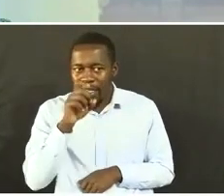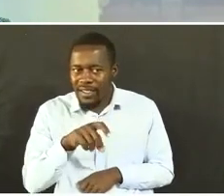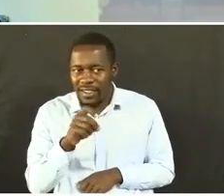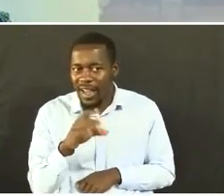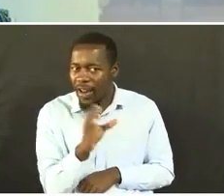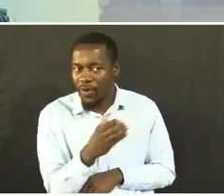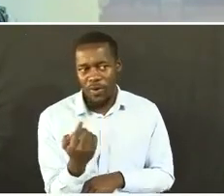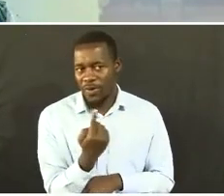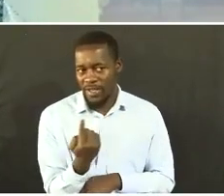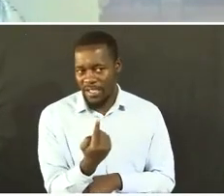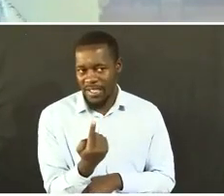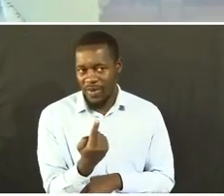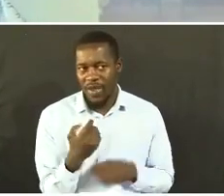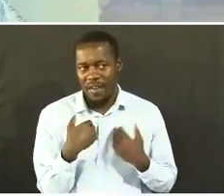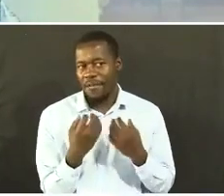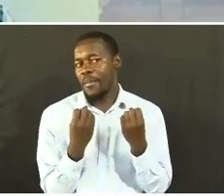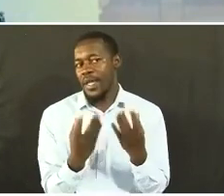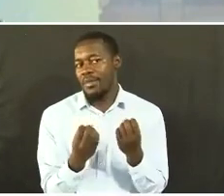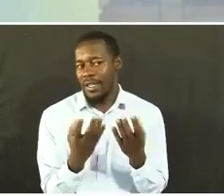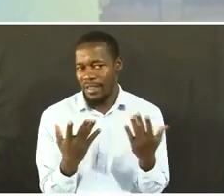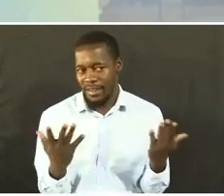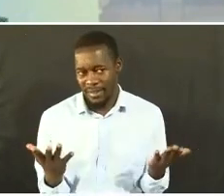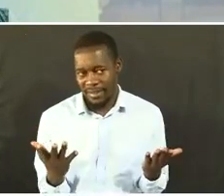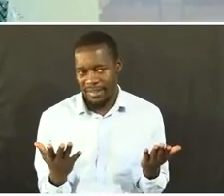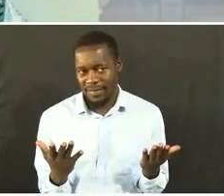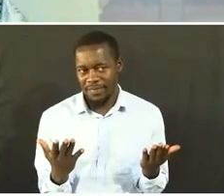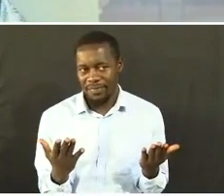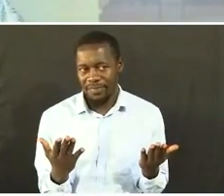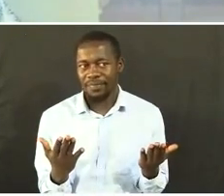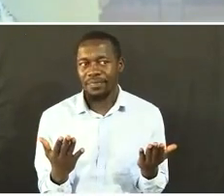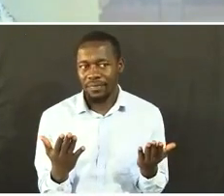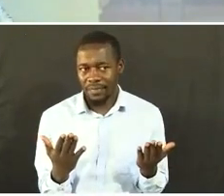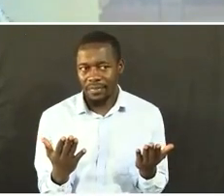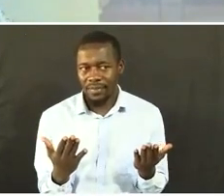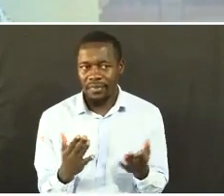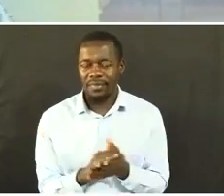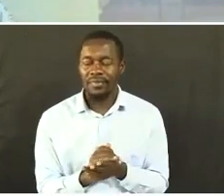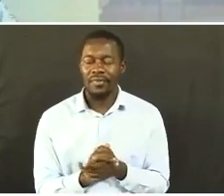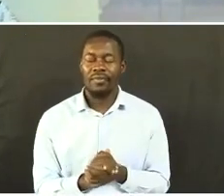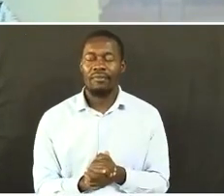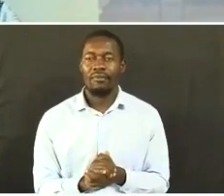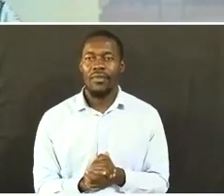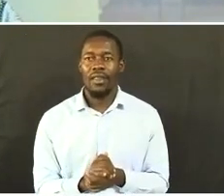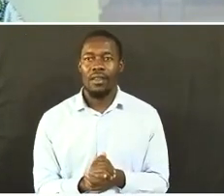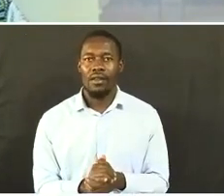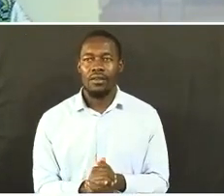the other addiction. So that people are shuttling between drug and non-drug addictions.